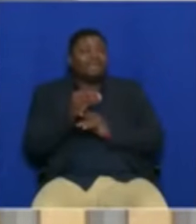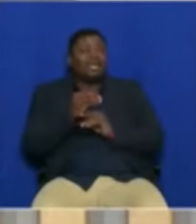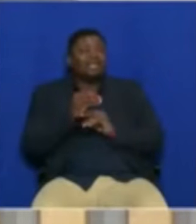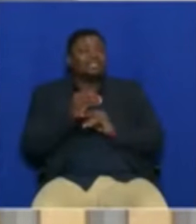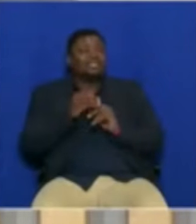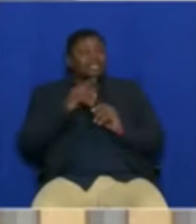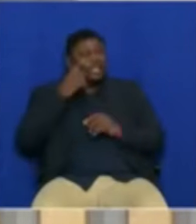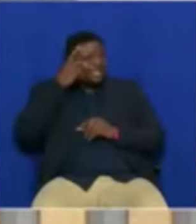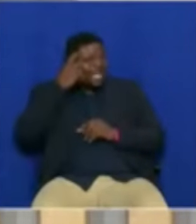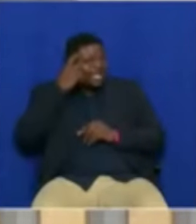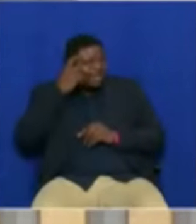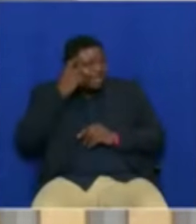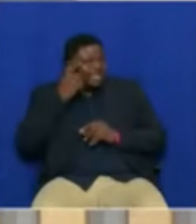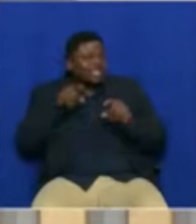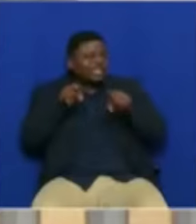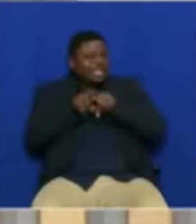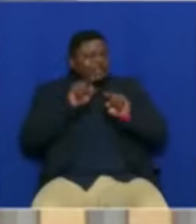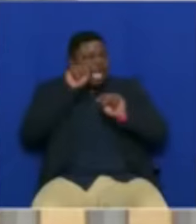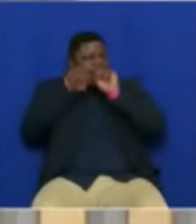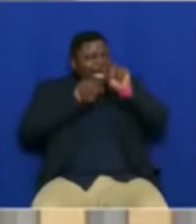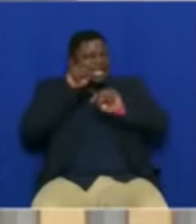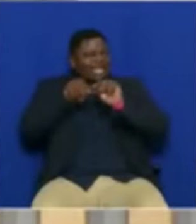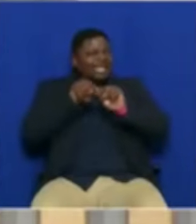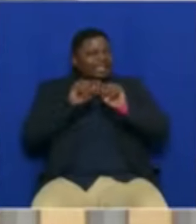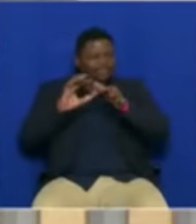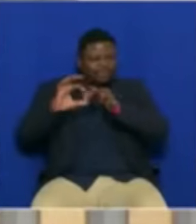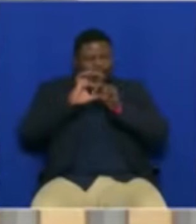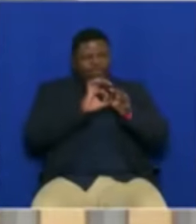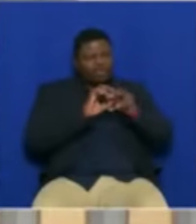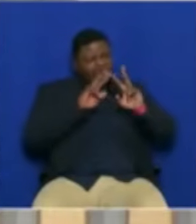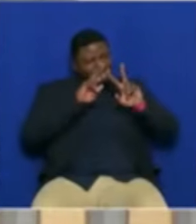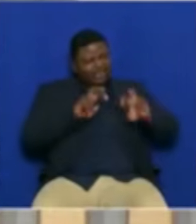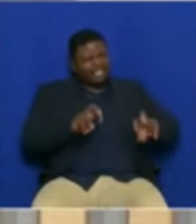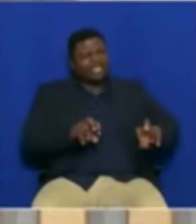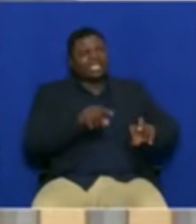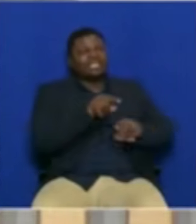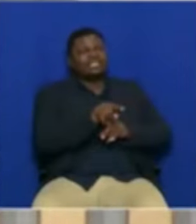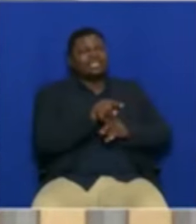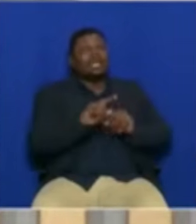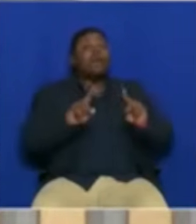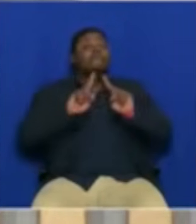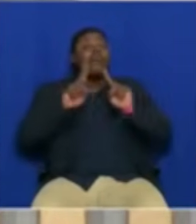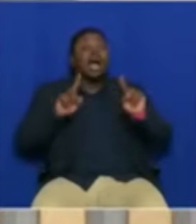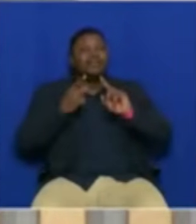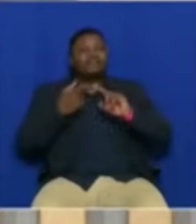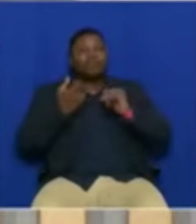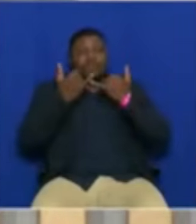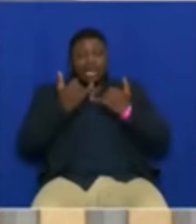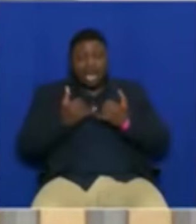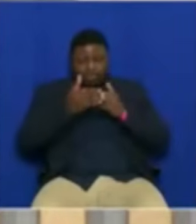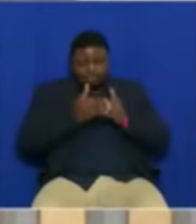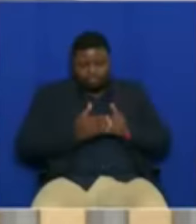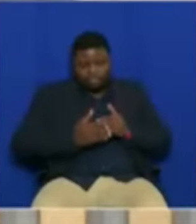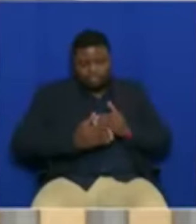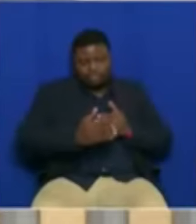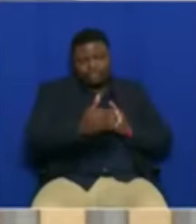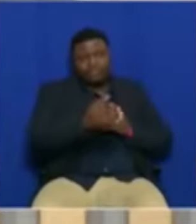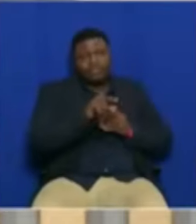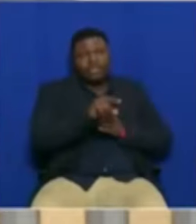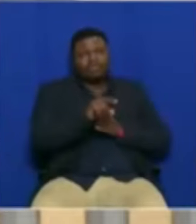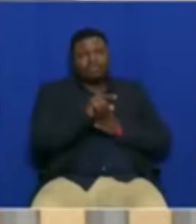surrounding this investigations. So moving forward to avoid this type of stuff, and it is a